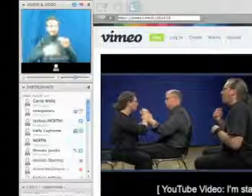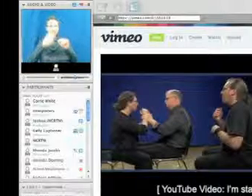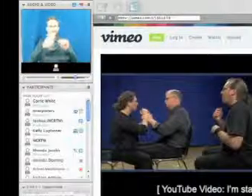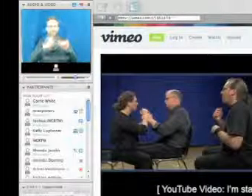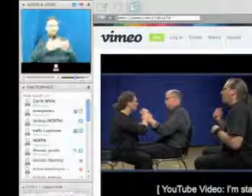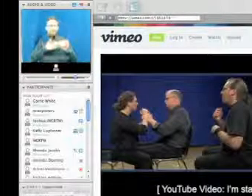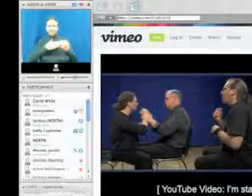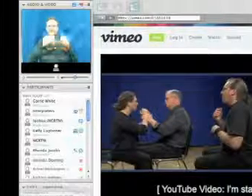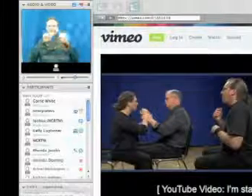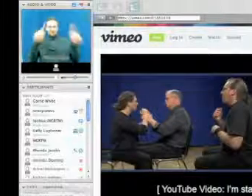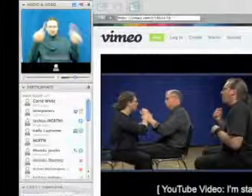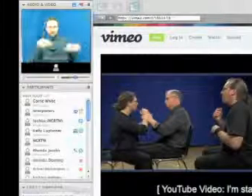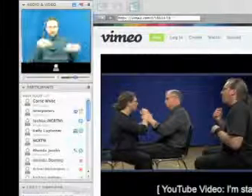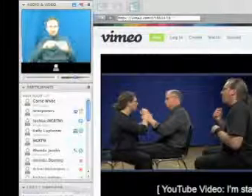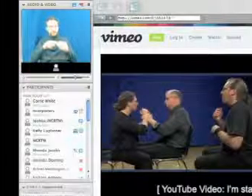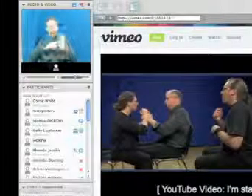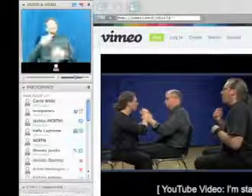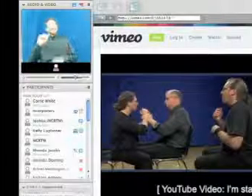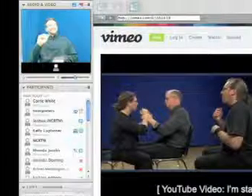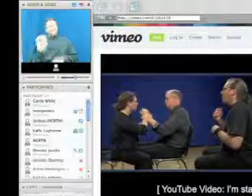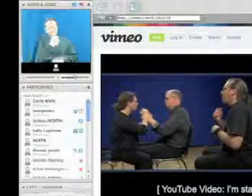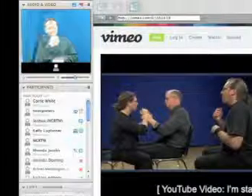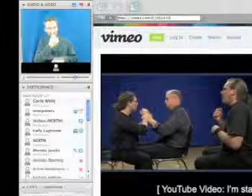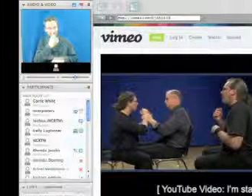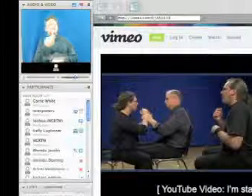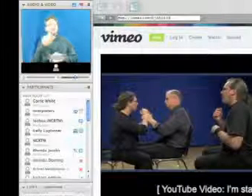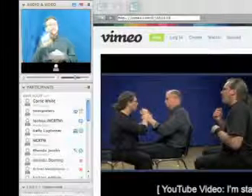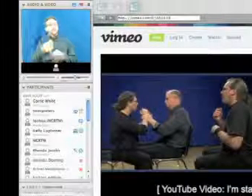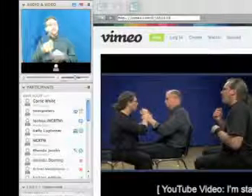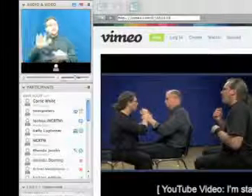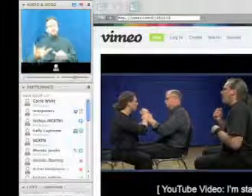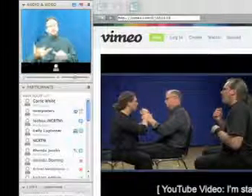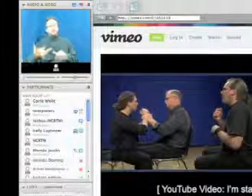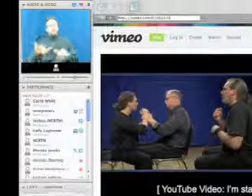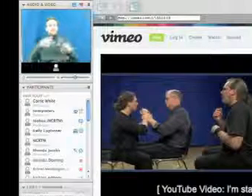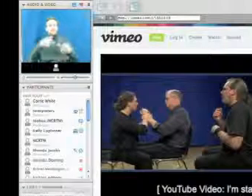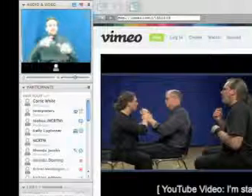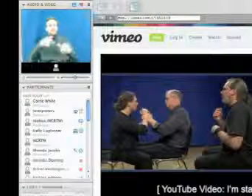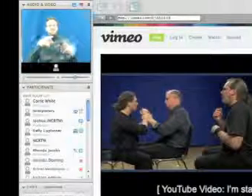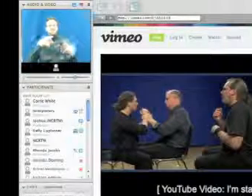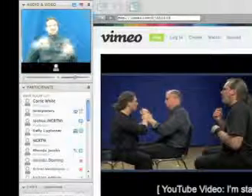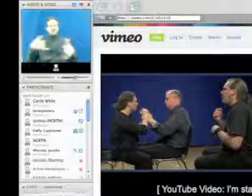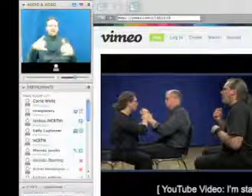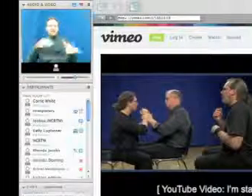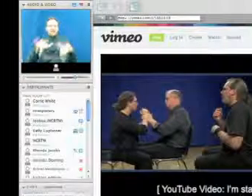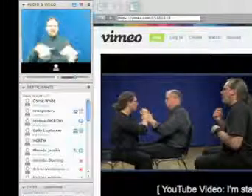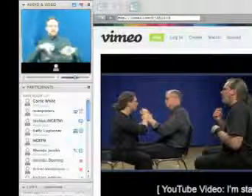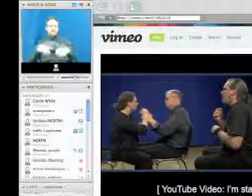for yourself, and you fast forward it to the